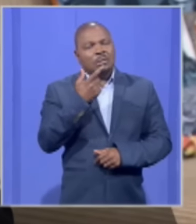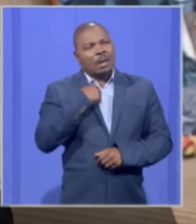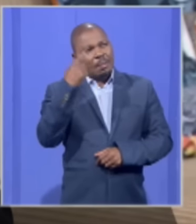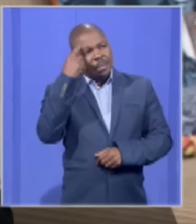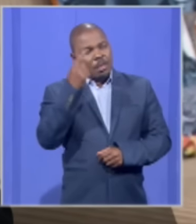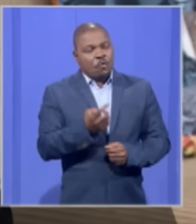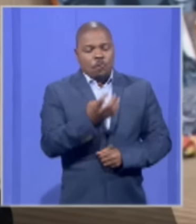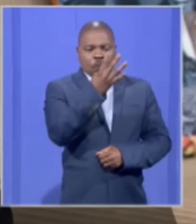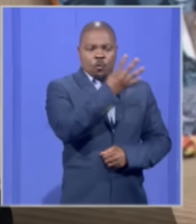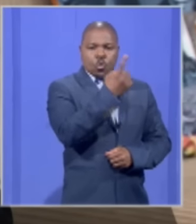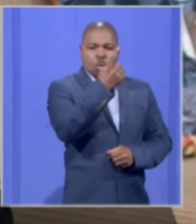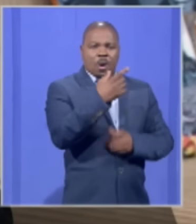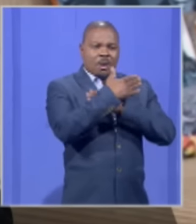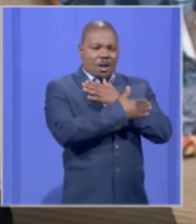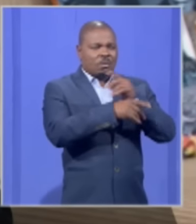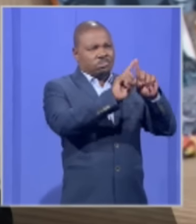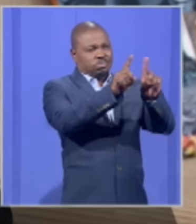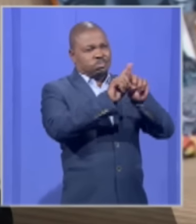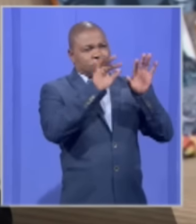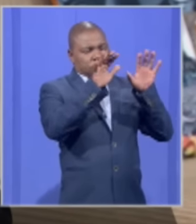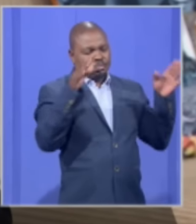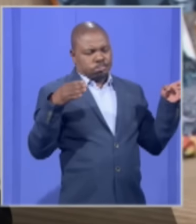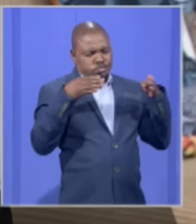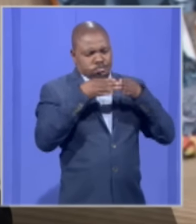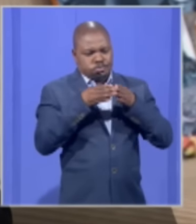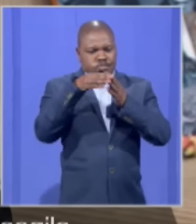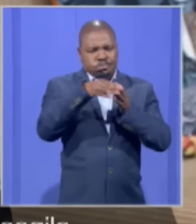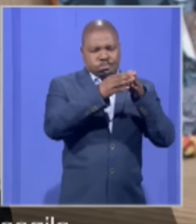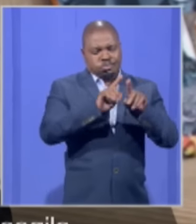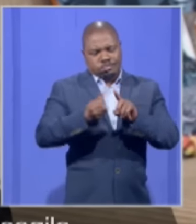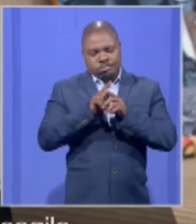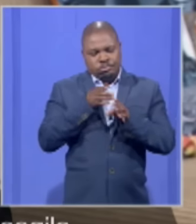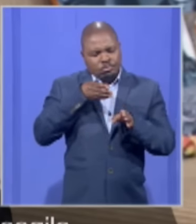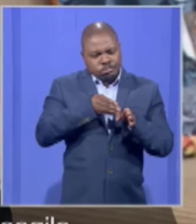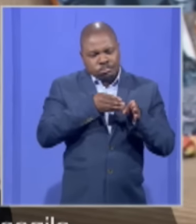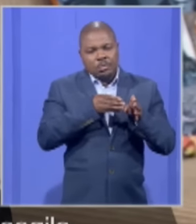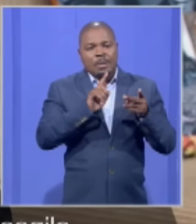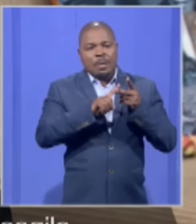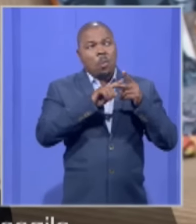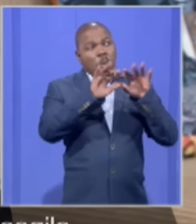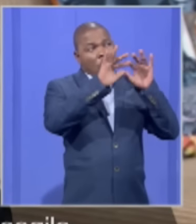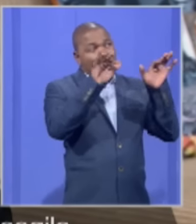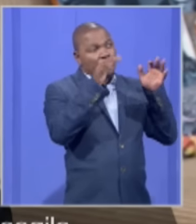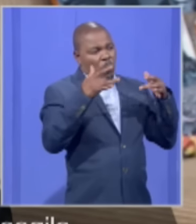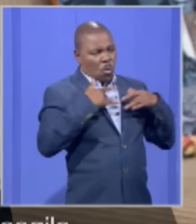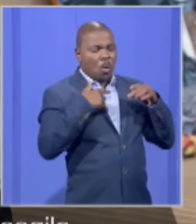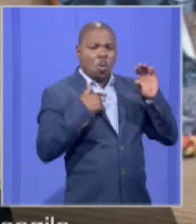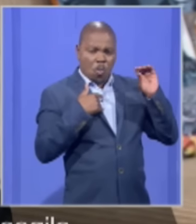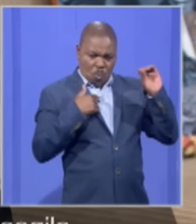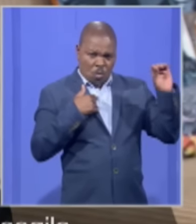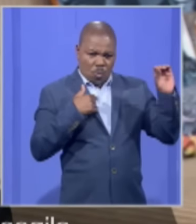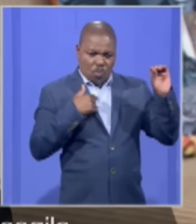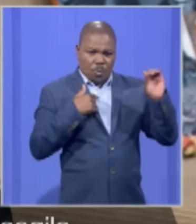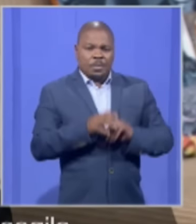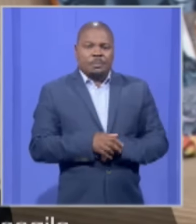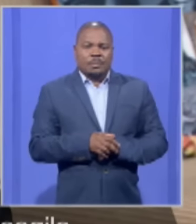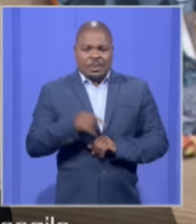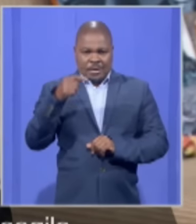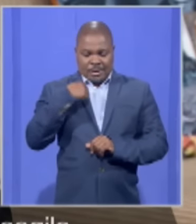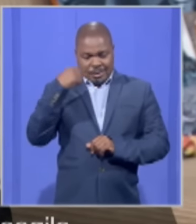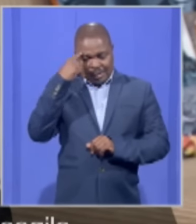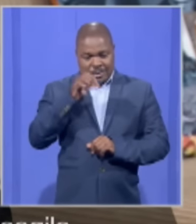41 countries who were in the flotilla. There are people around the world that are concerned. I think